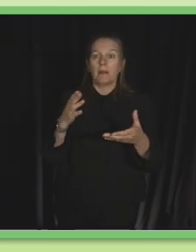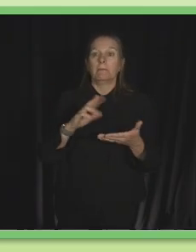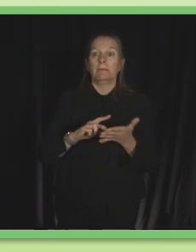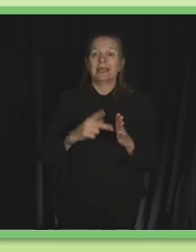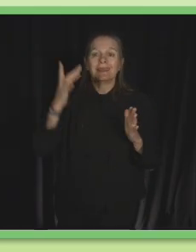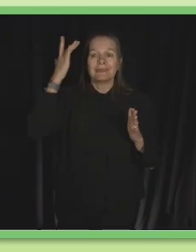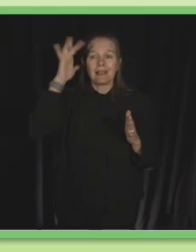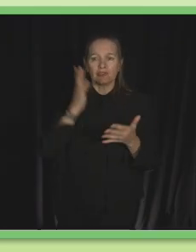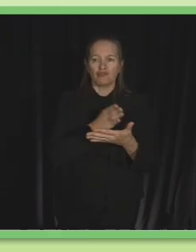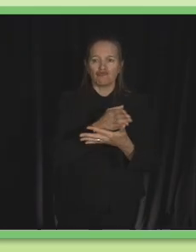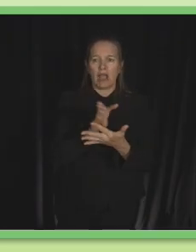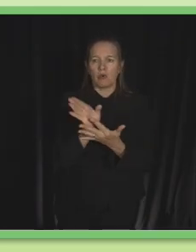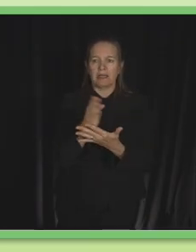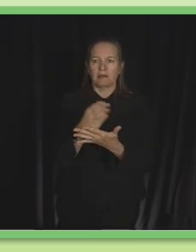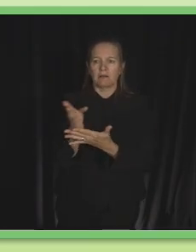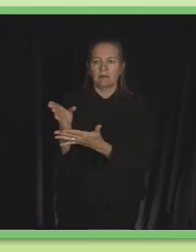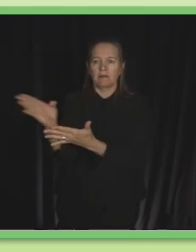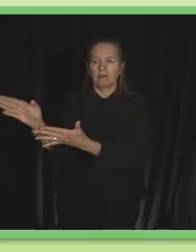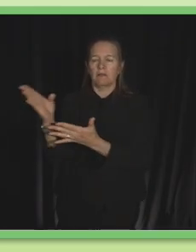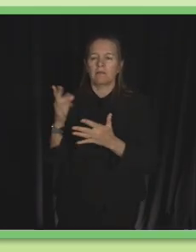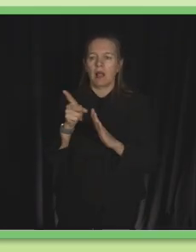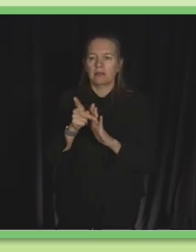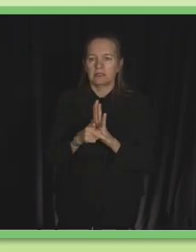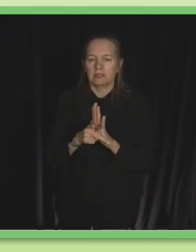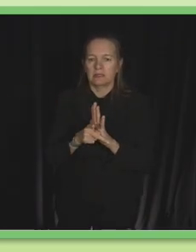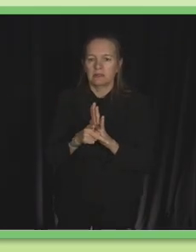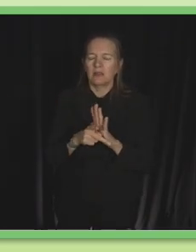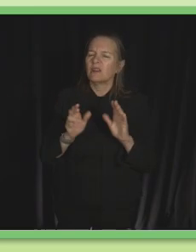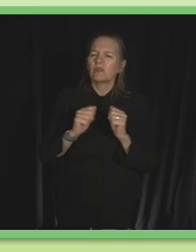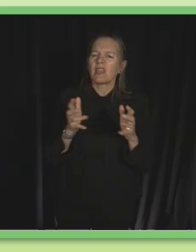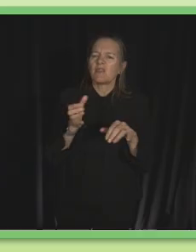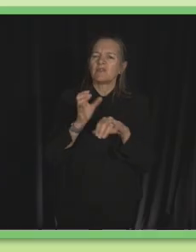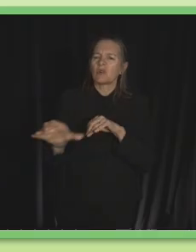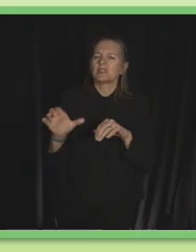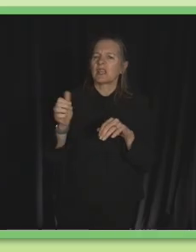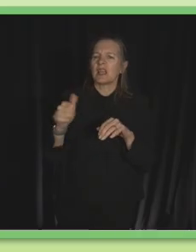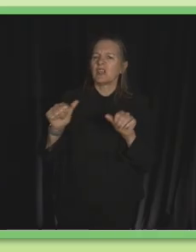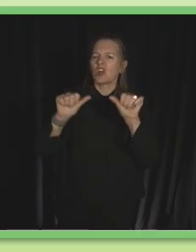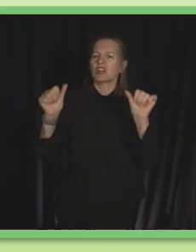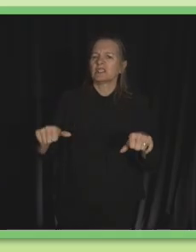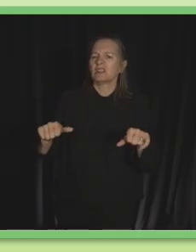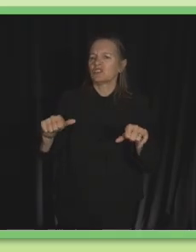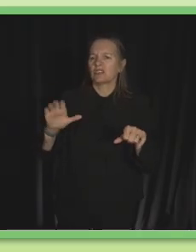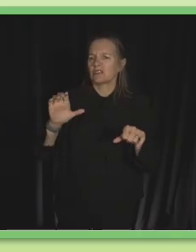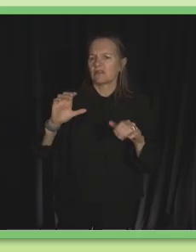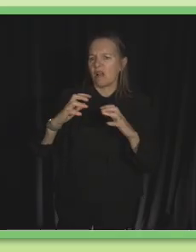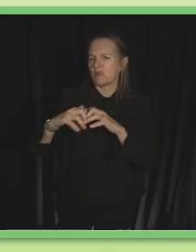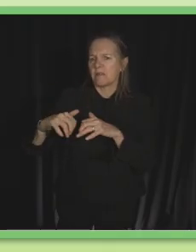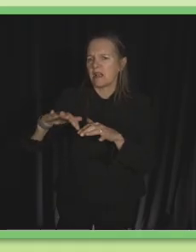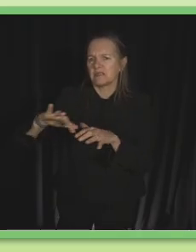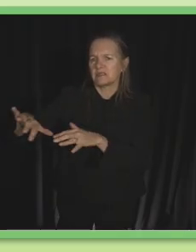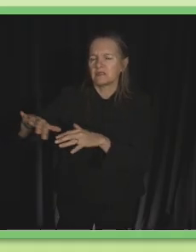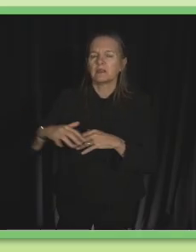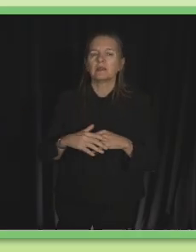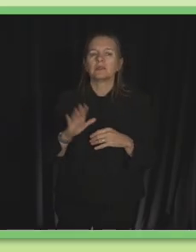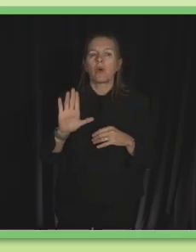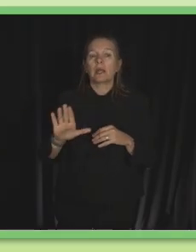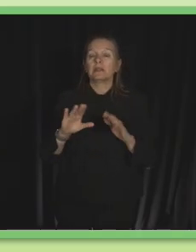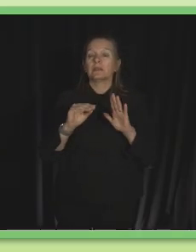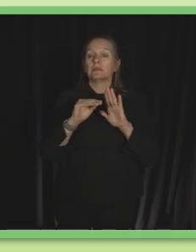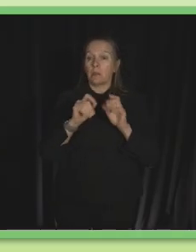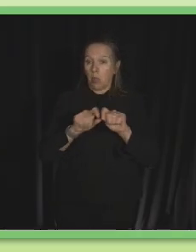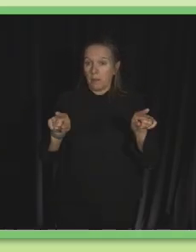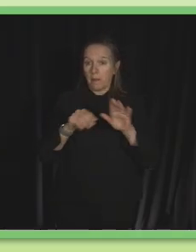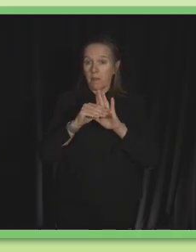and policies, without forcing architectural compromises. Its flexible deployment model allows you to